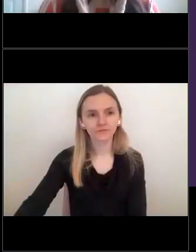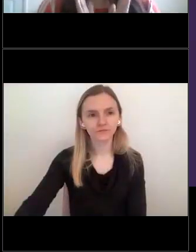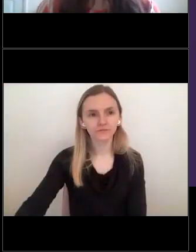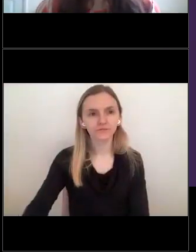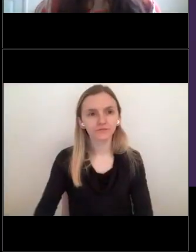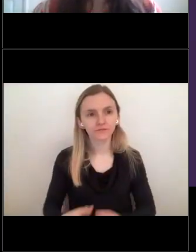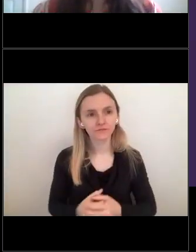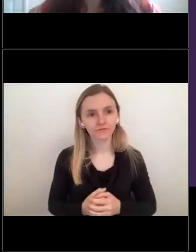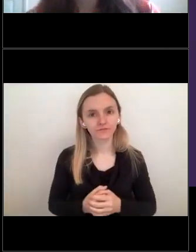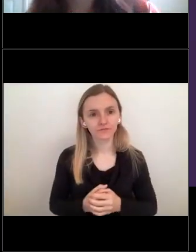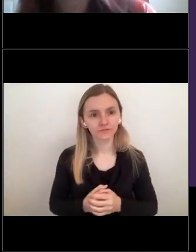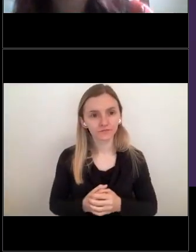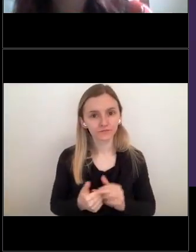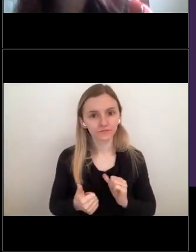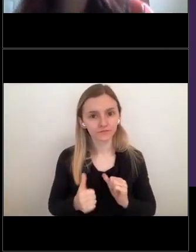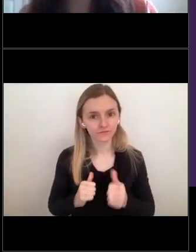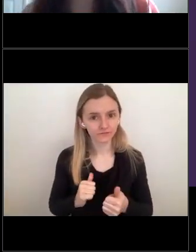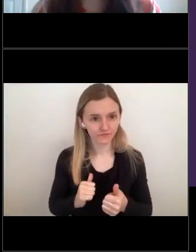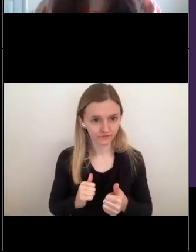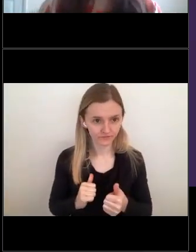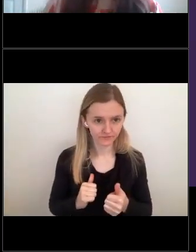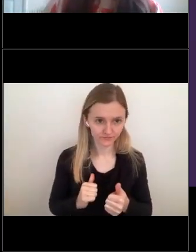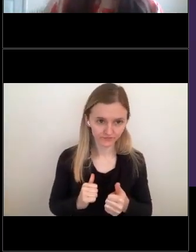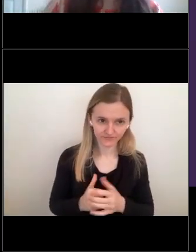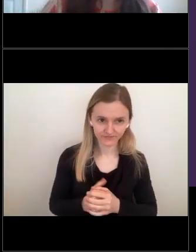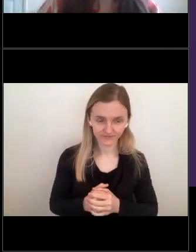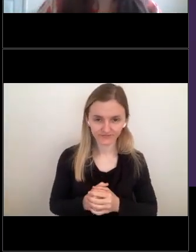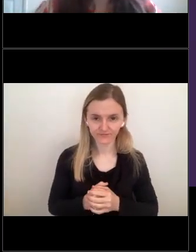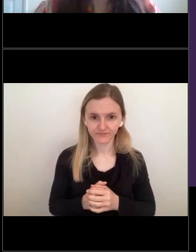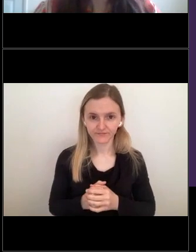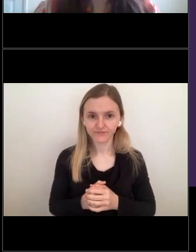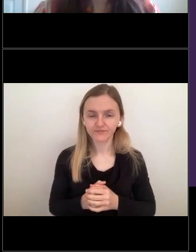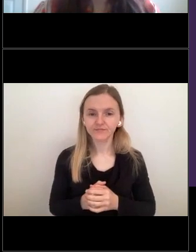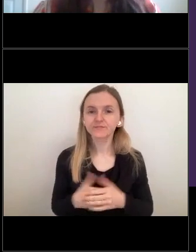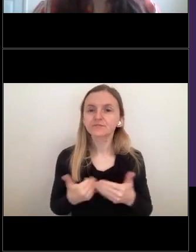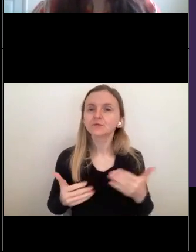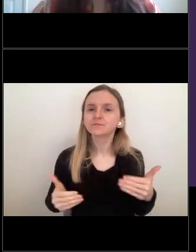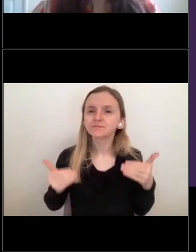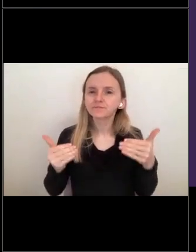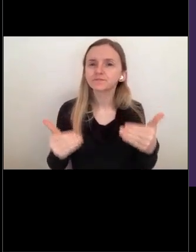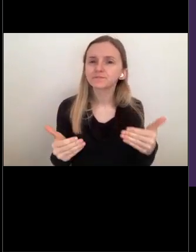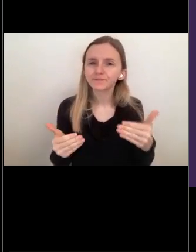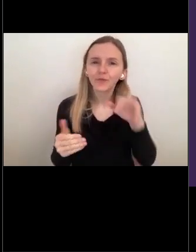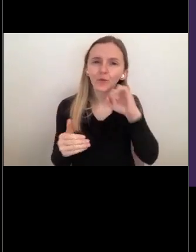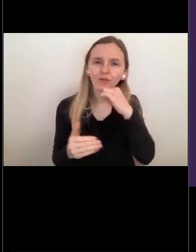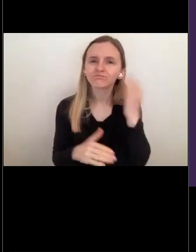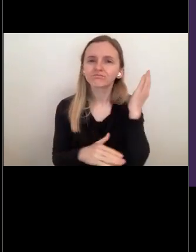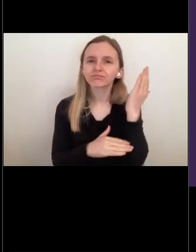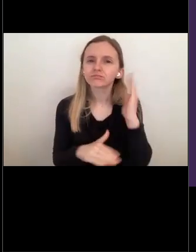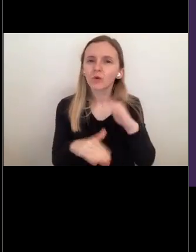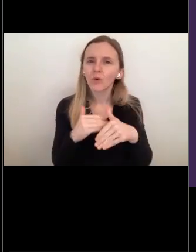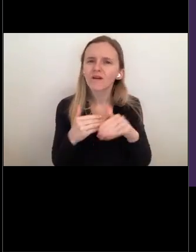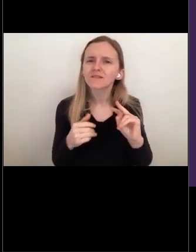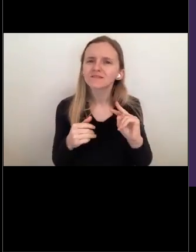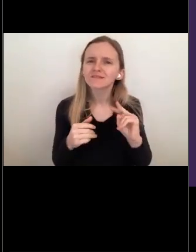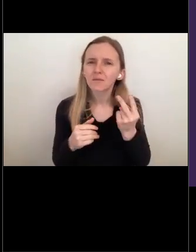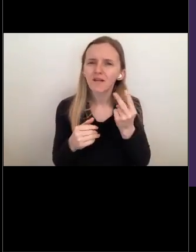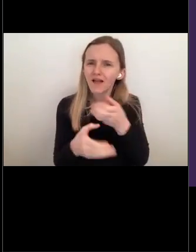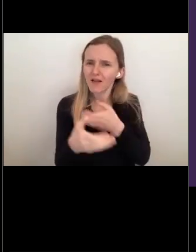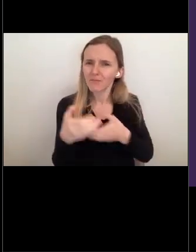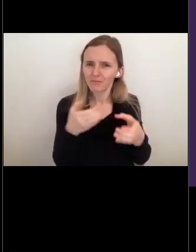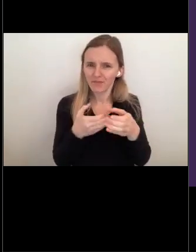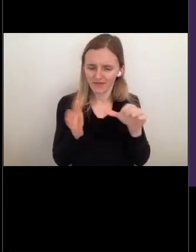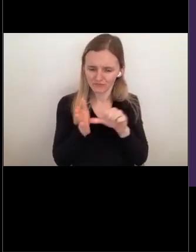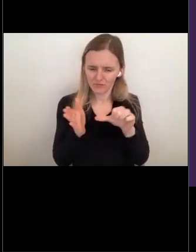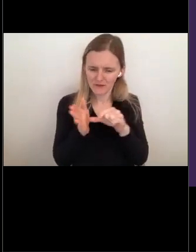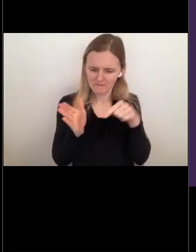So then moving on, let's have a brief chat about the double empathy problem. So the double empathy